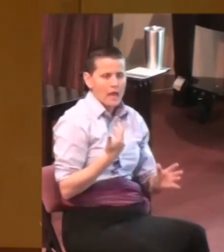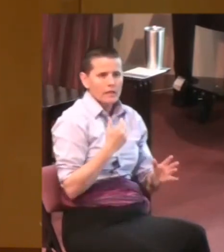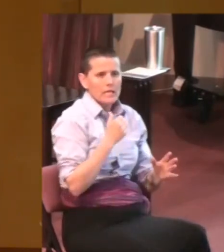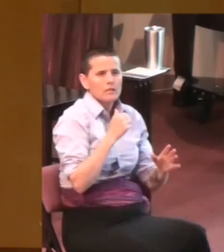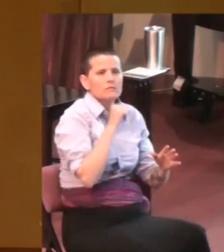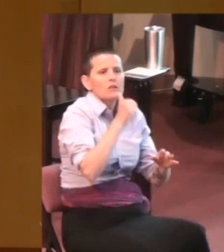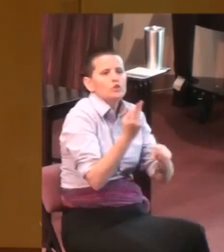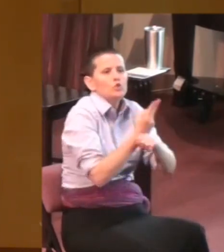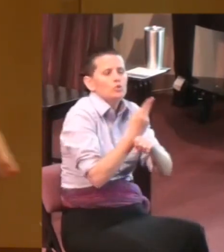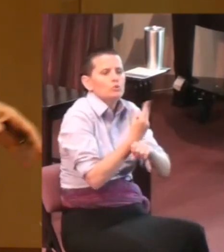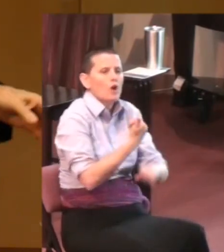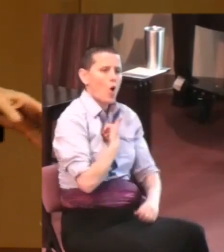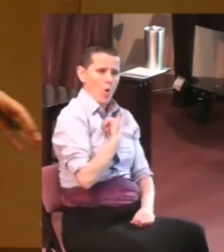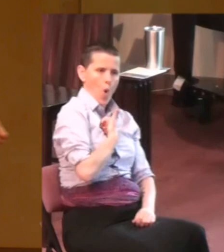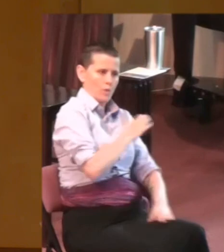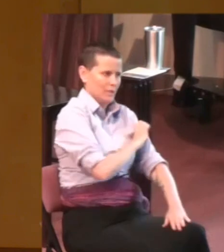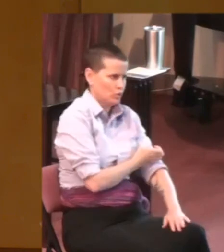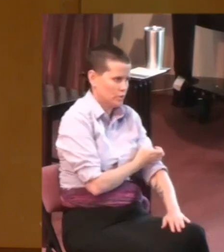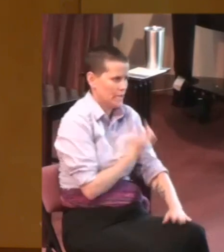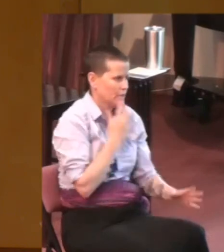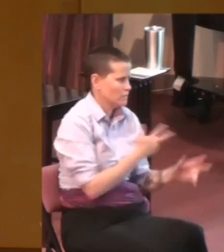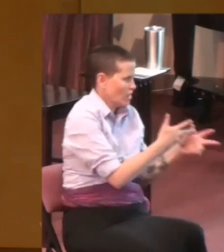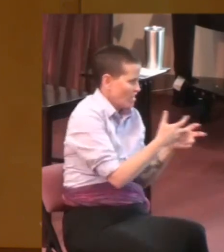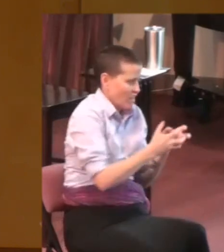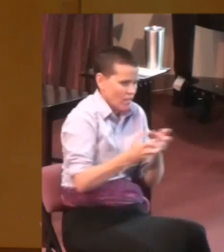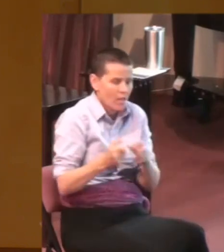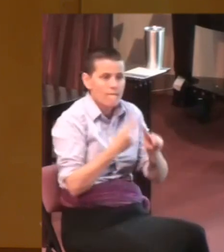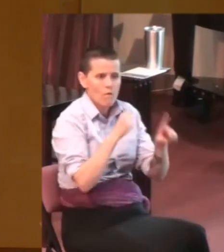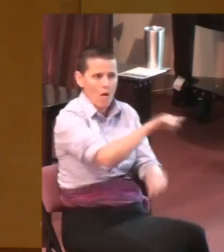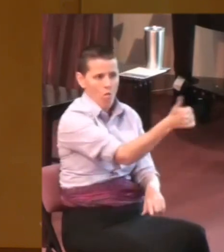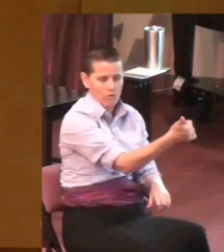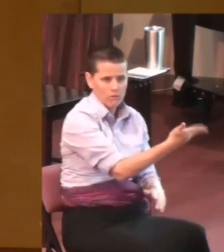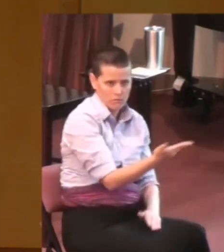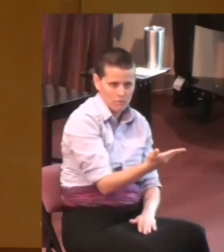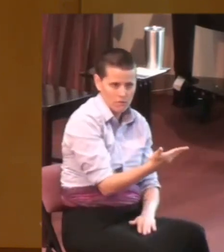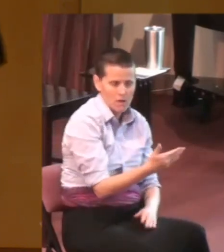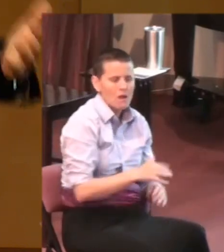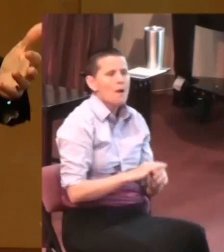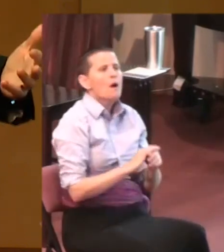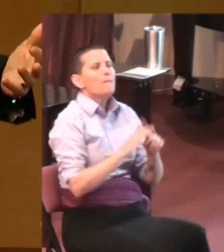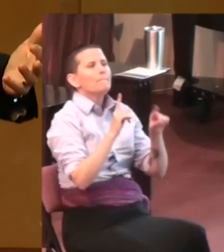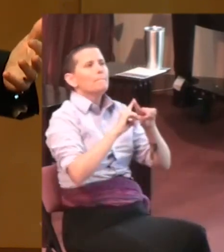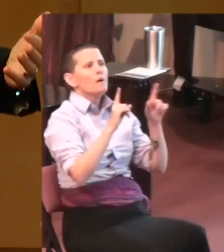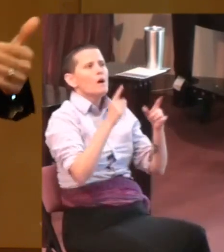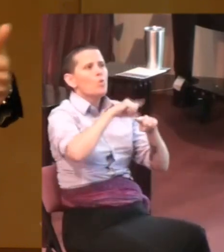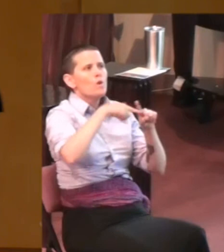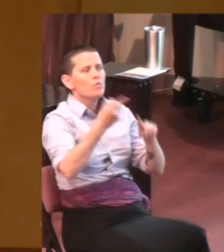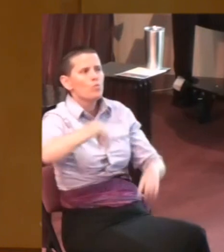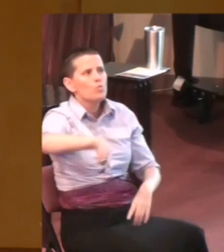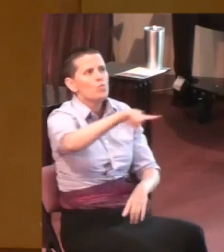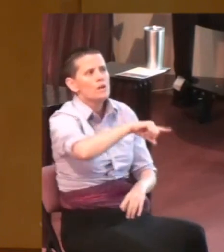survive. In consciousness, when we reach a tipping point, all of a sudden we're emitting energy.